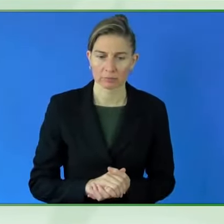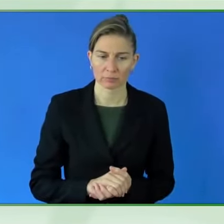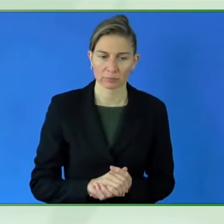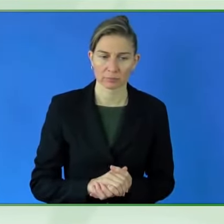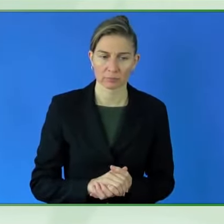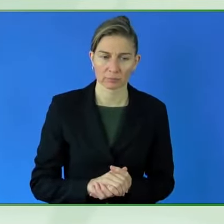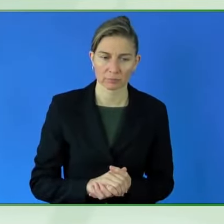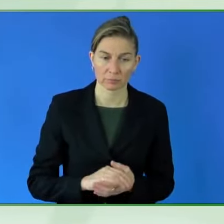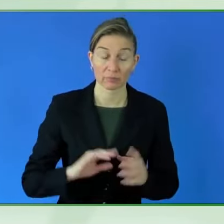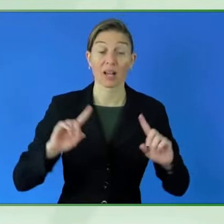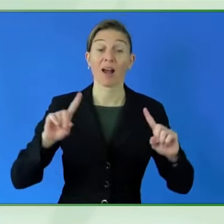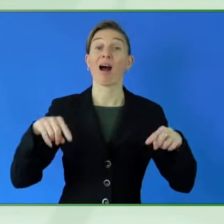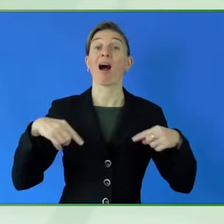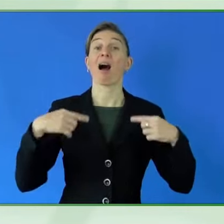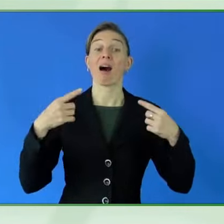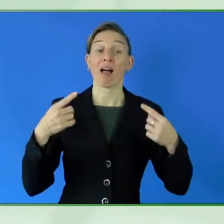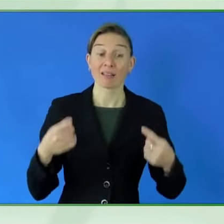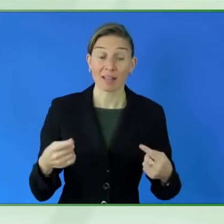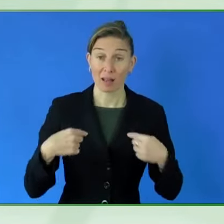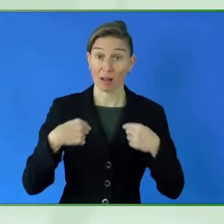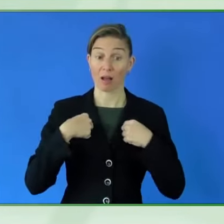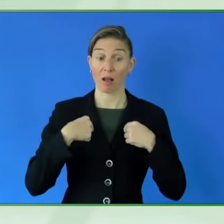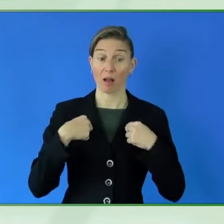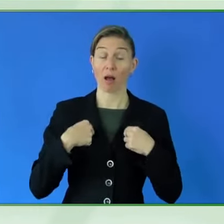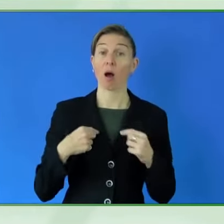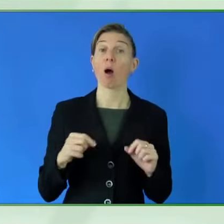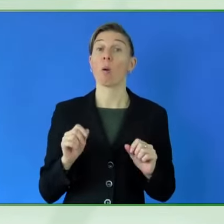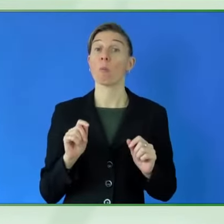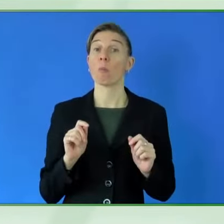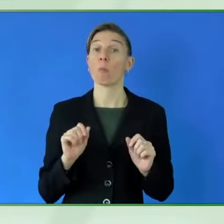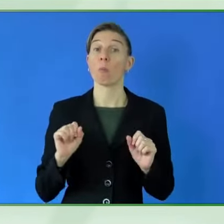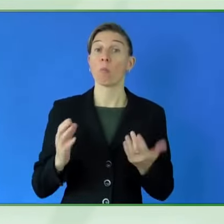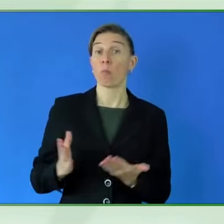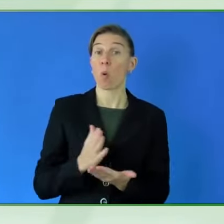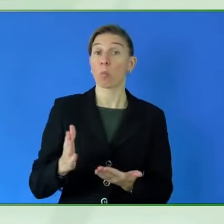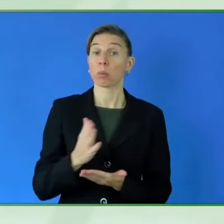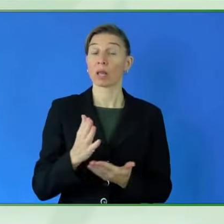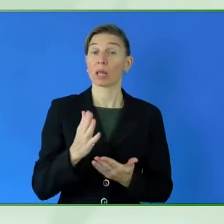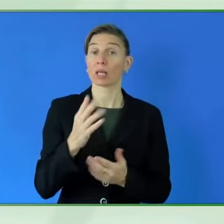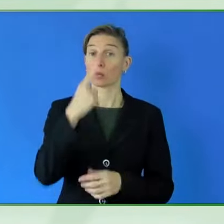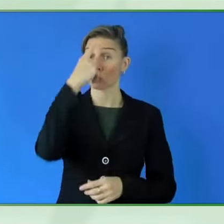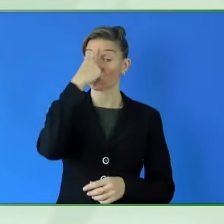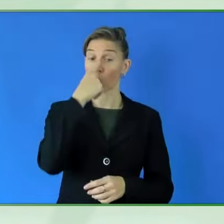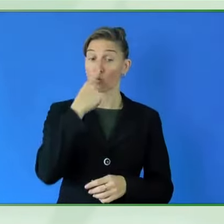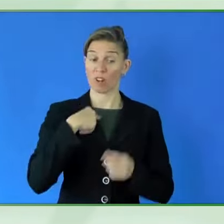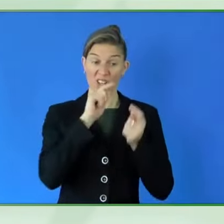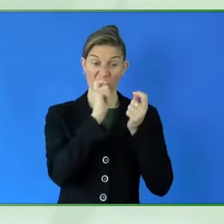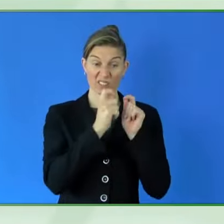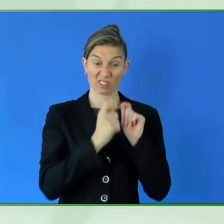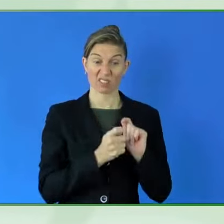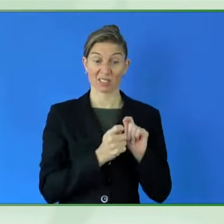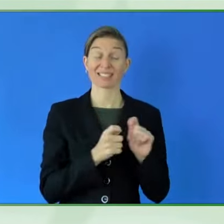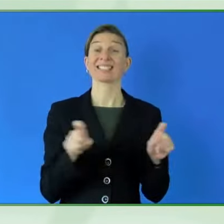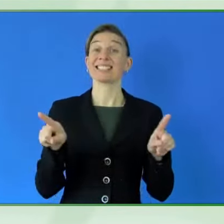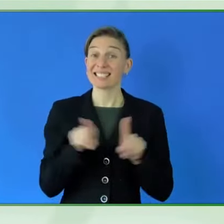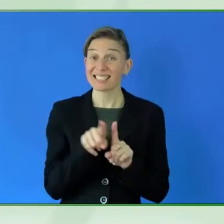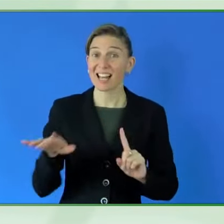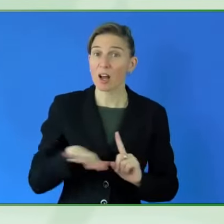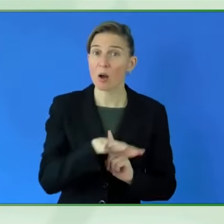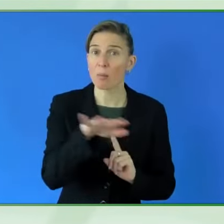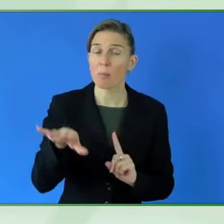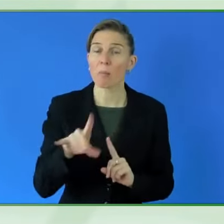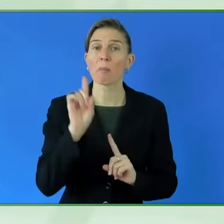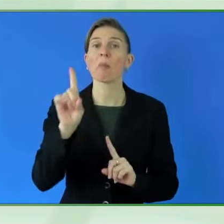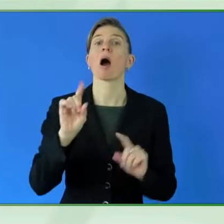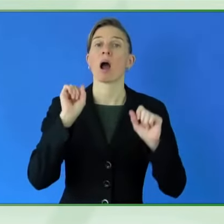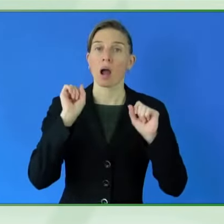mobility profile. And now let's look at what is the reach in the same environment from the same starting point